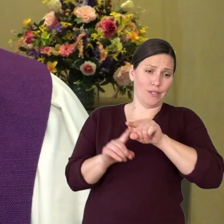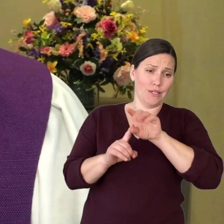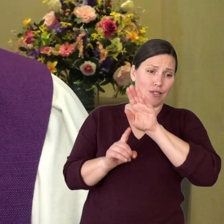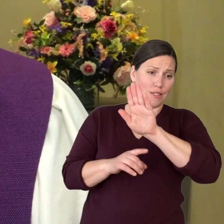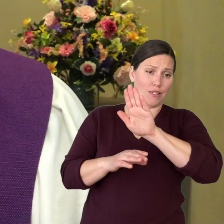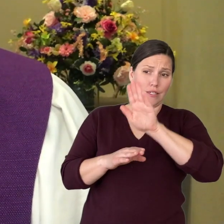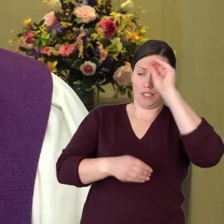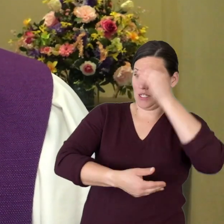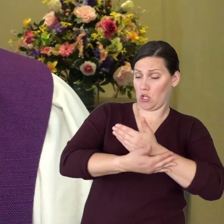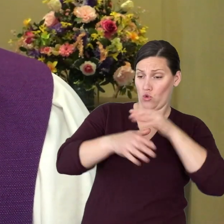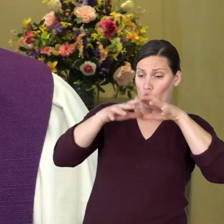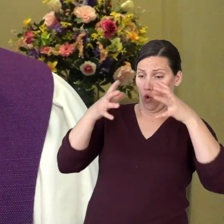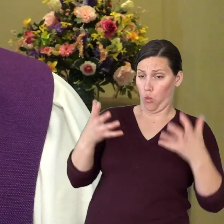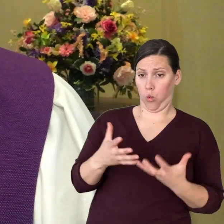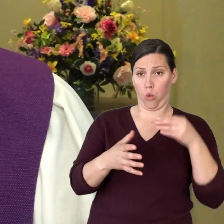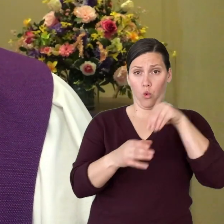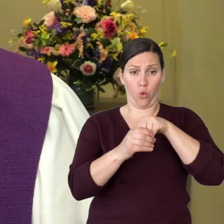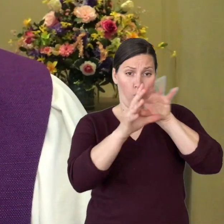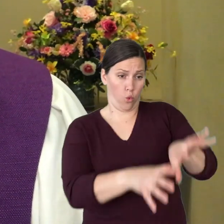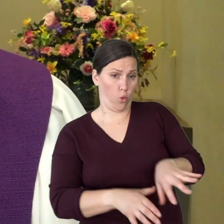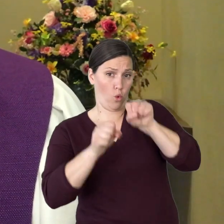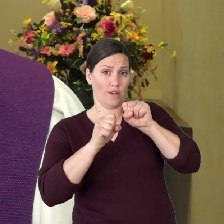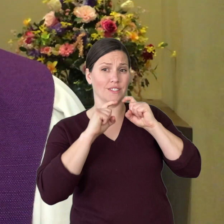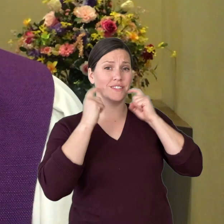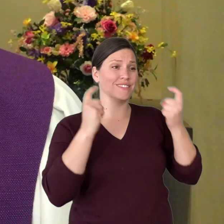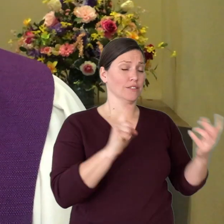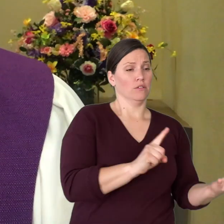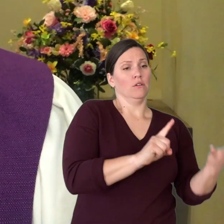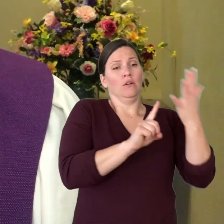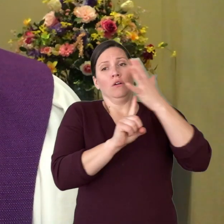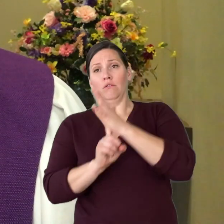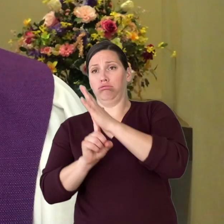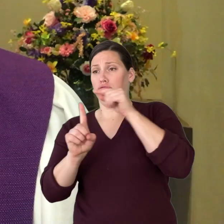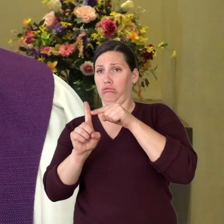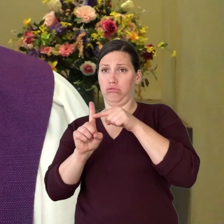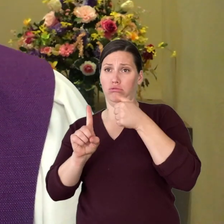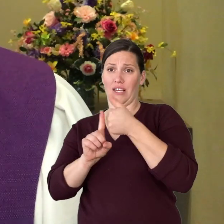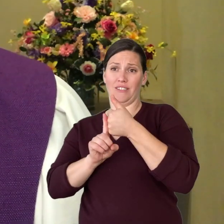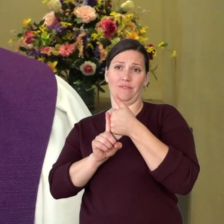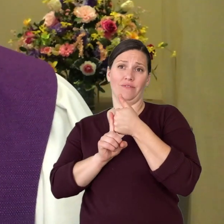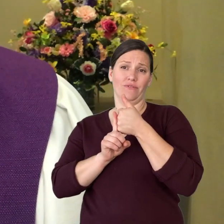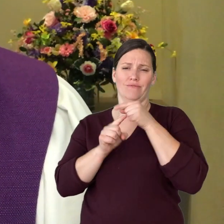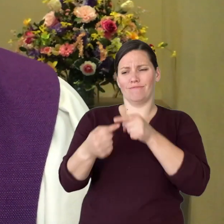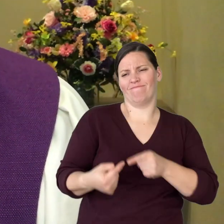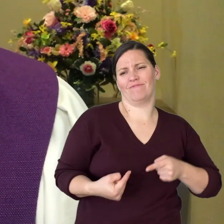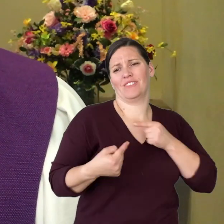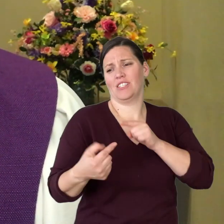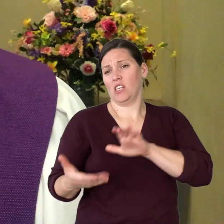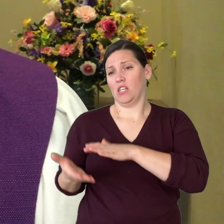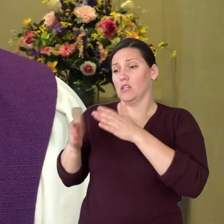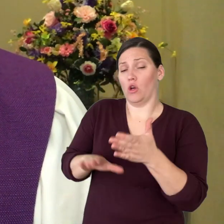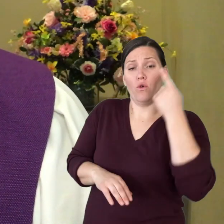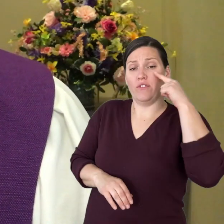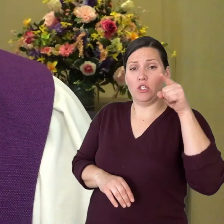Son into the world to take your sin upon himself. He suffers and dies